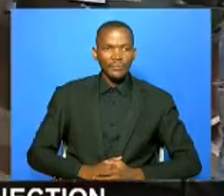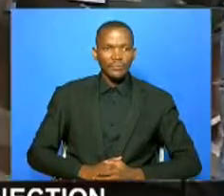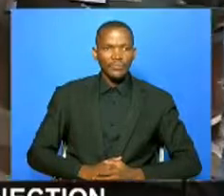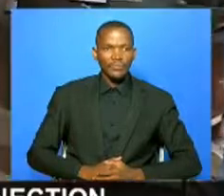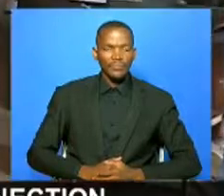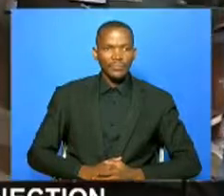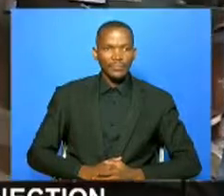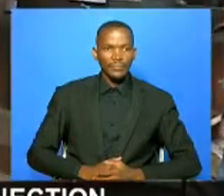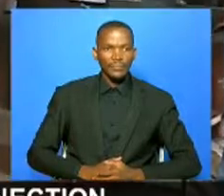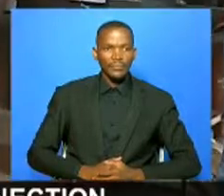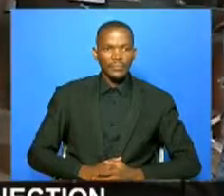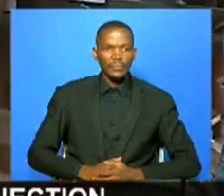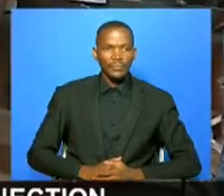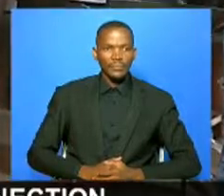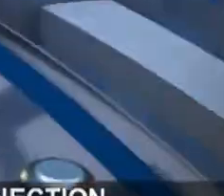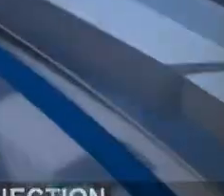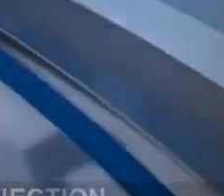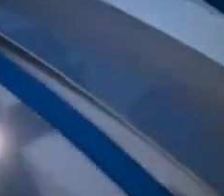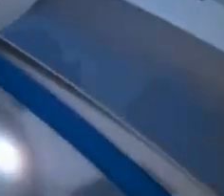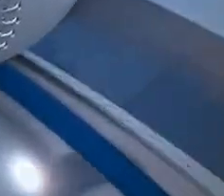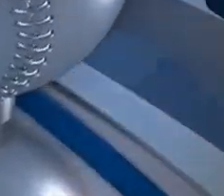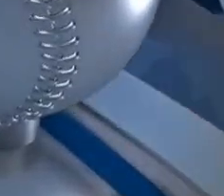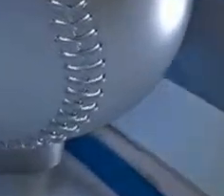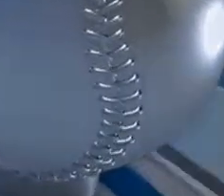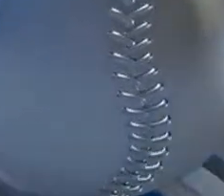btv news moremi